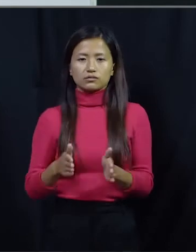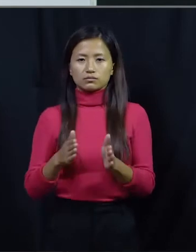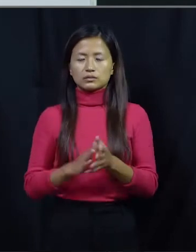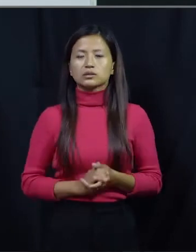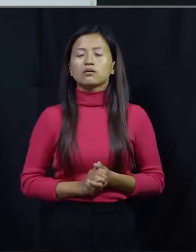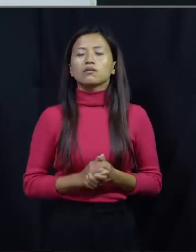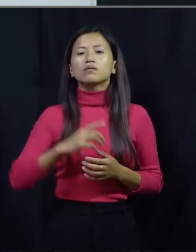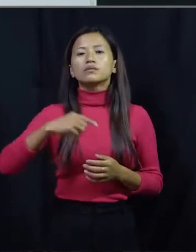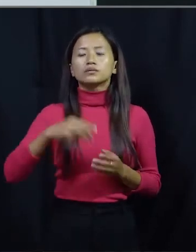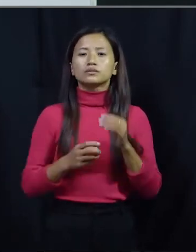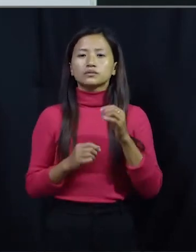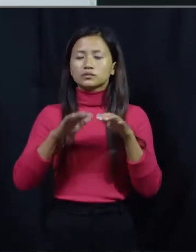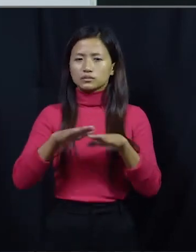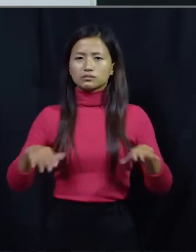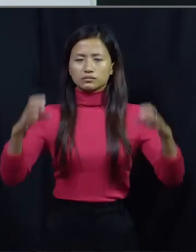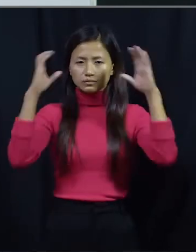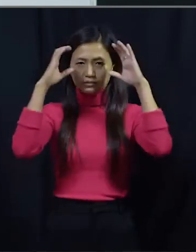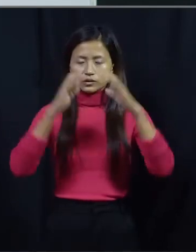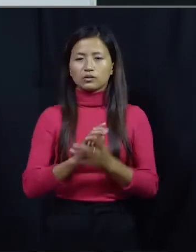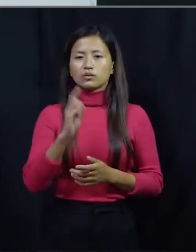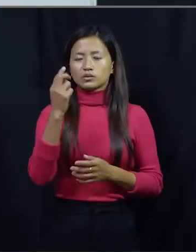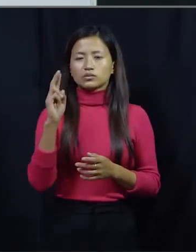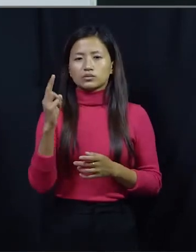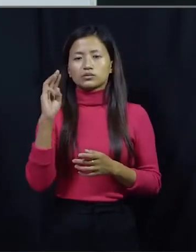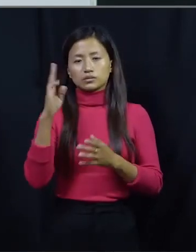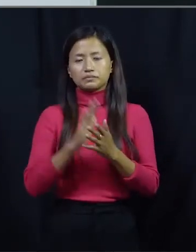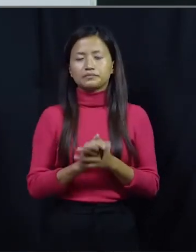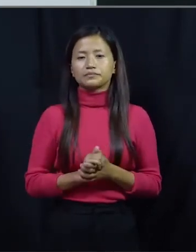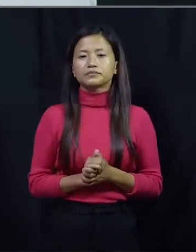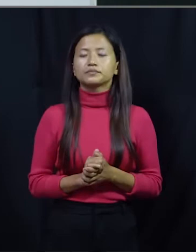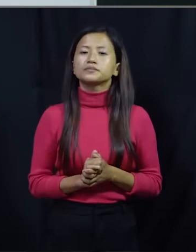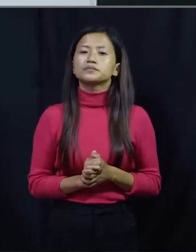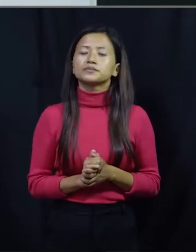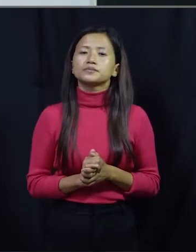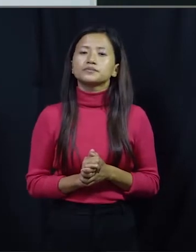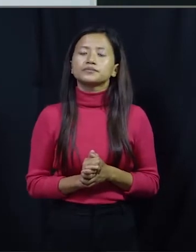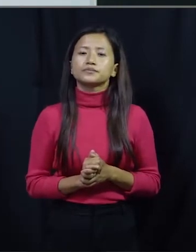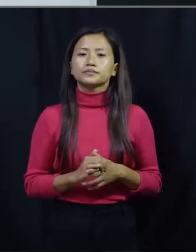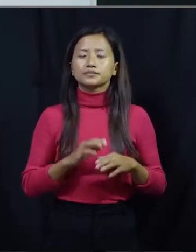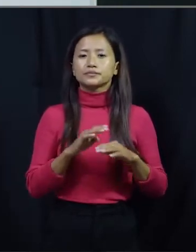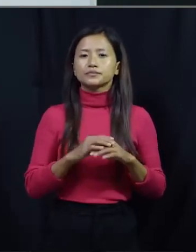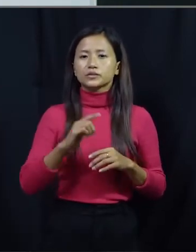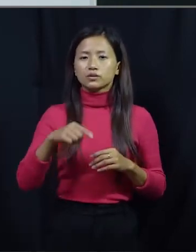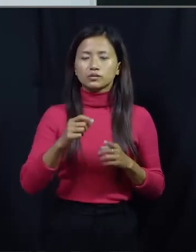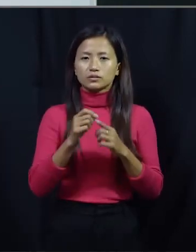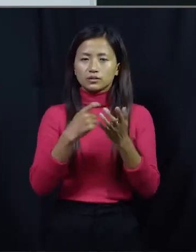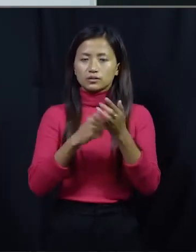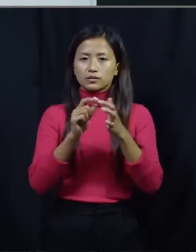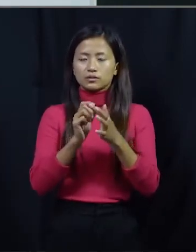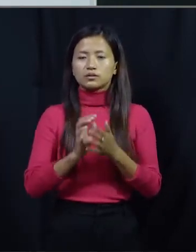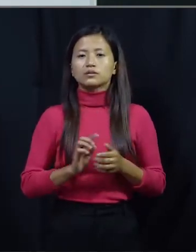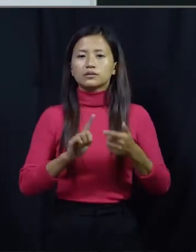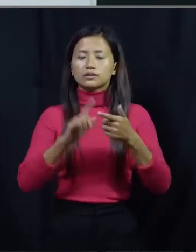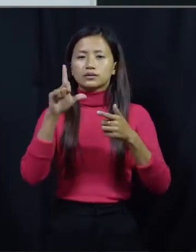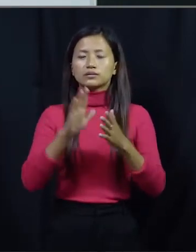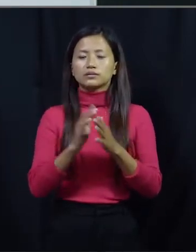Usually students get confused with this 1, 2, 3 and F1, F2, F3. F1, F2, F3 always represent the elements from